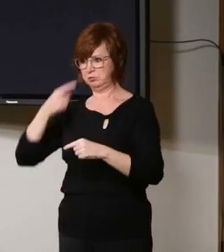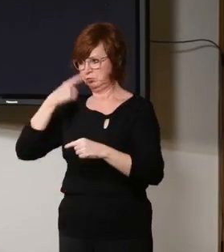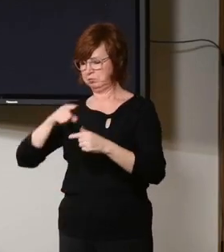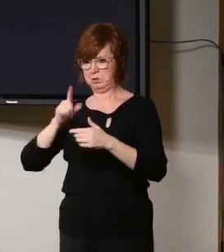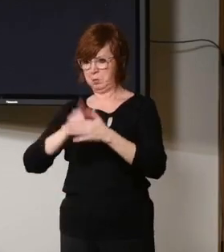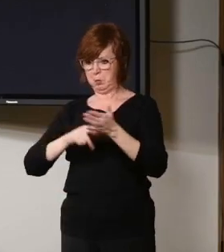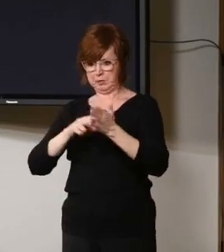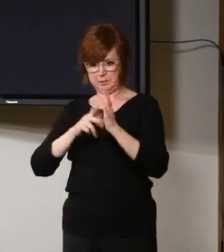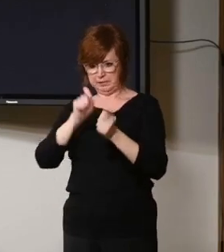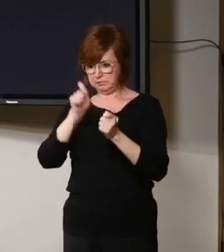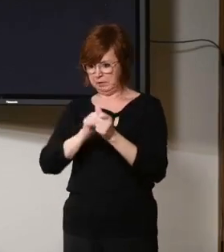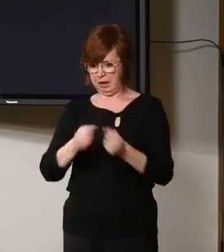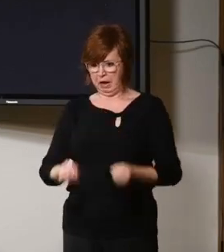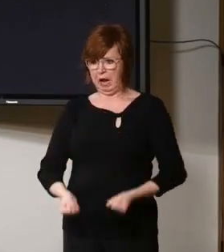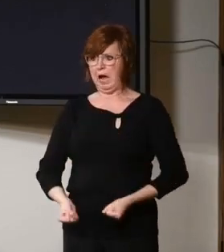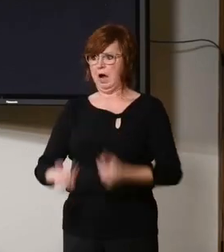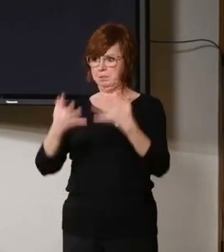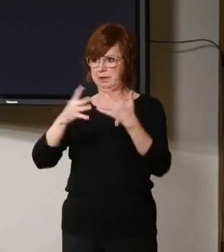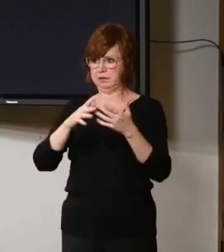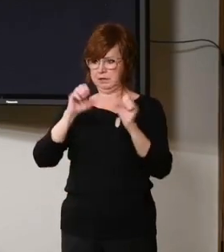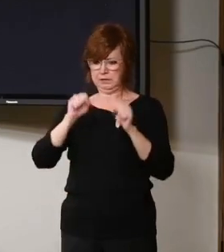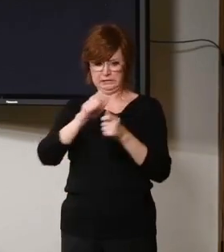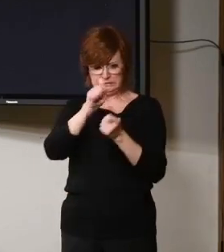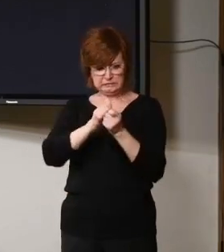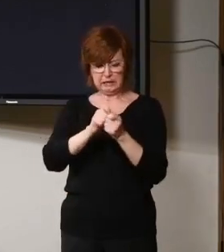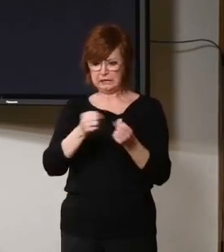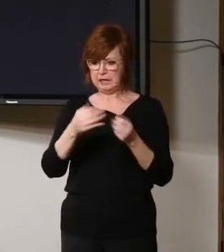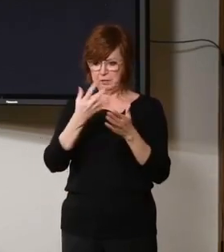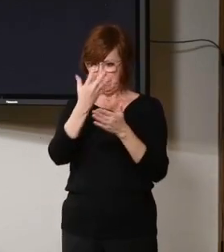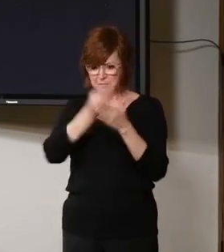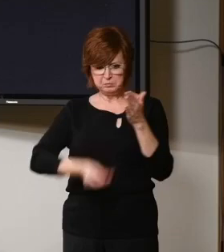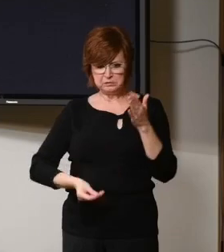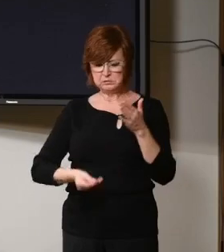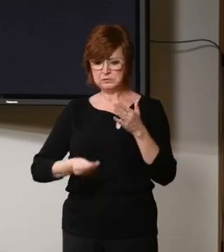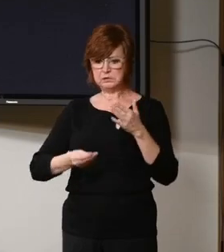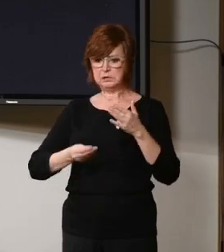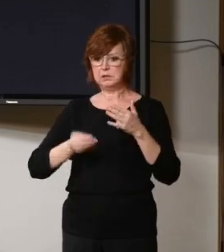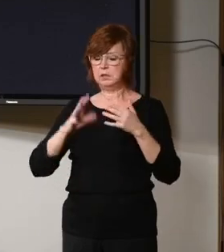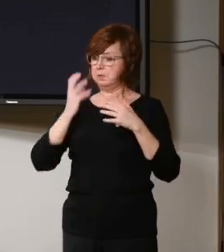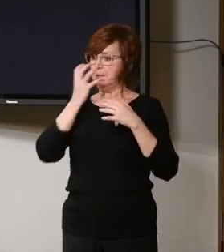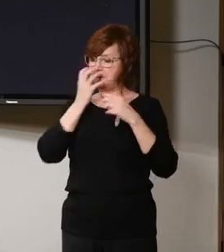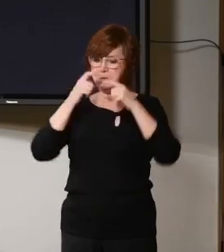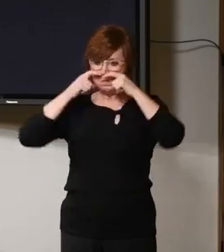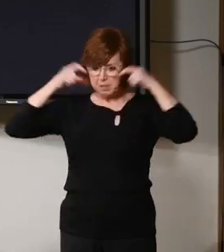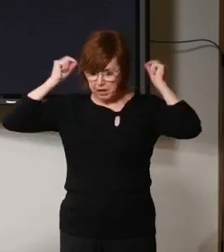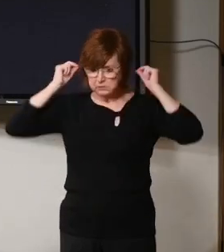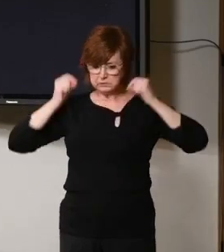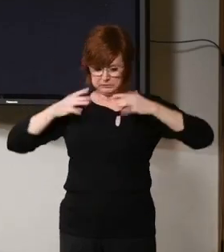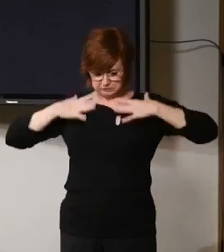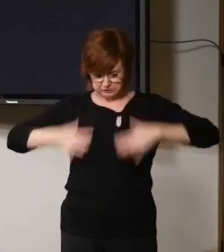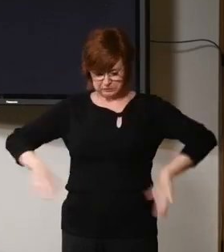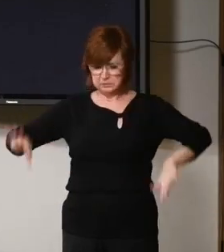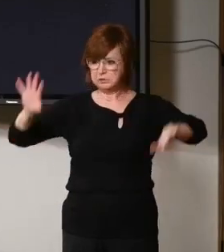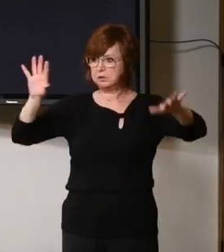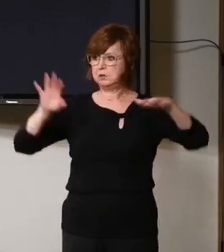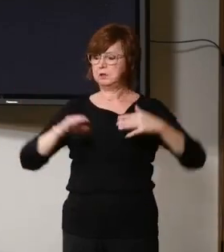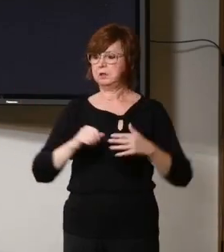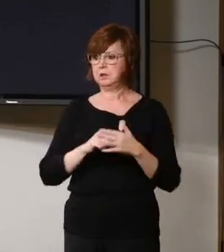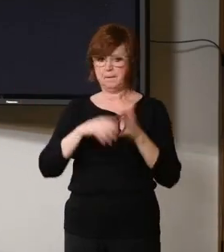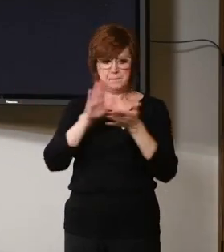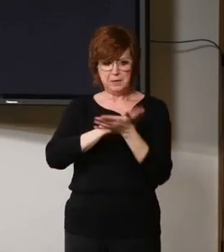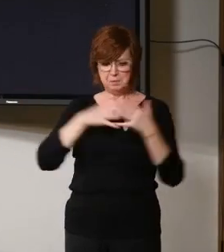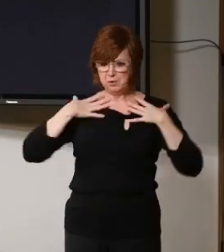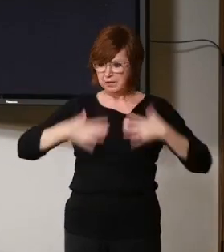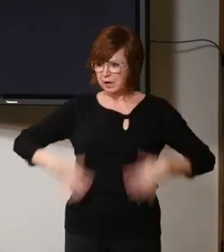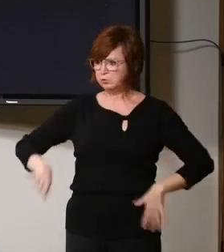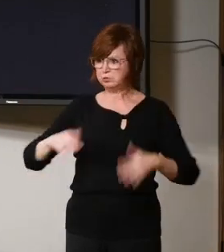terms of the masks, the gowns, the surgical, the other? So we can't give you an exact number, but what I can tell you is that before the